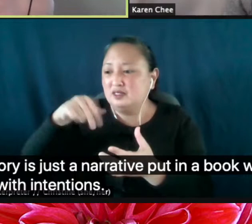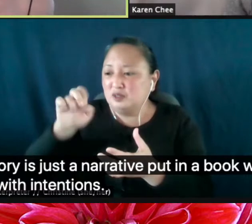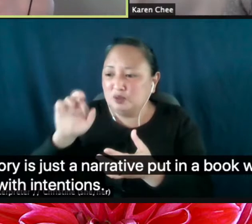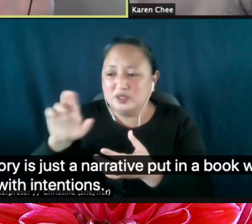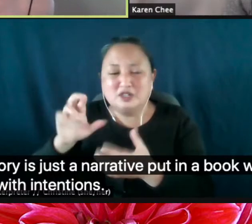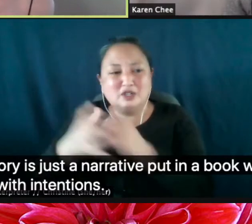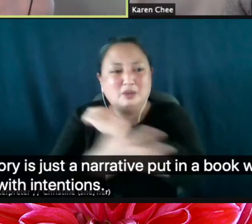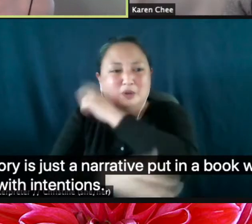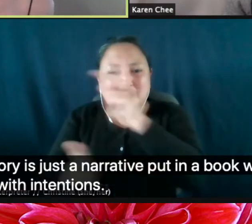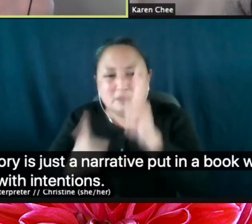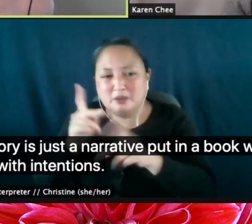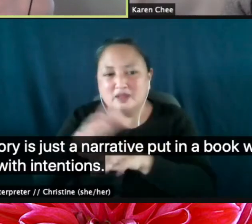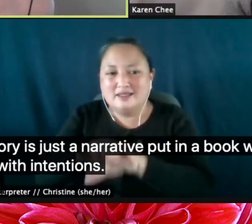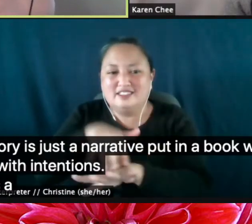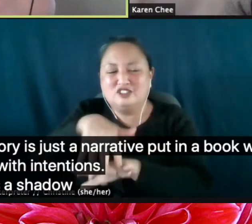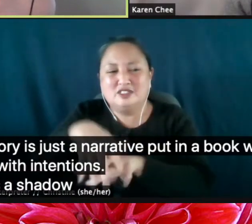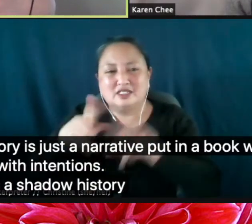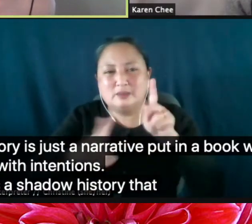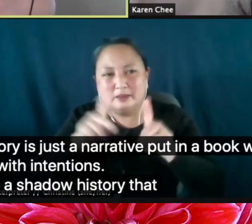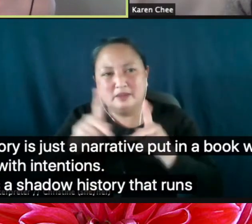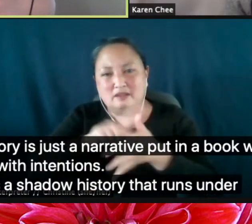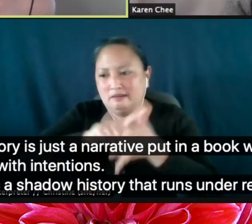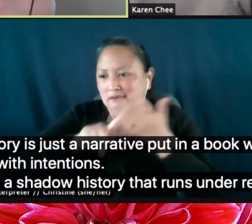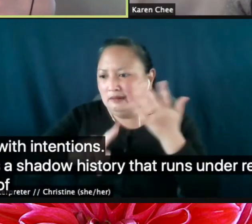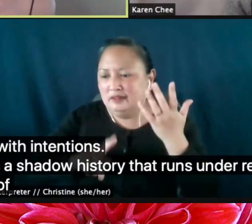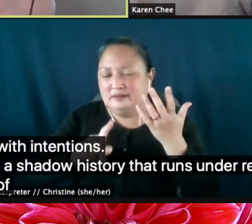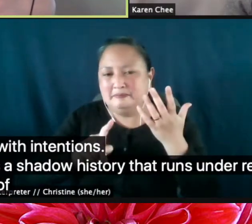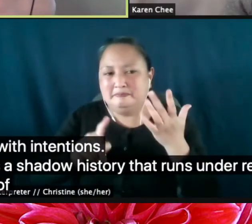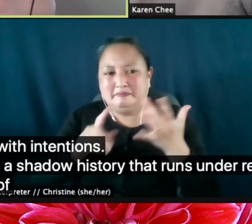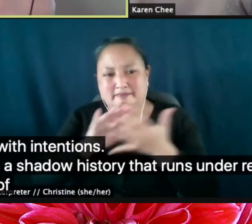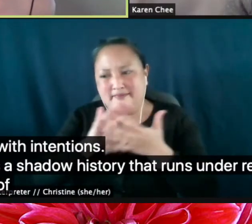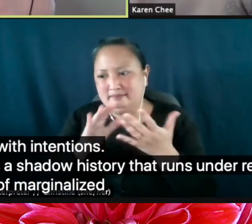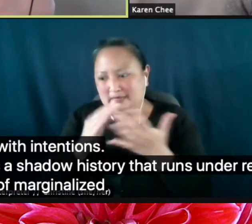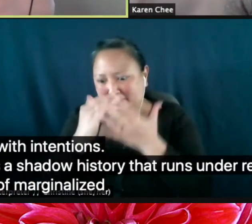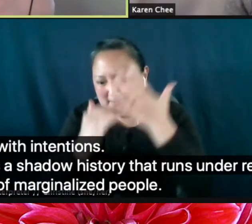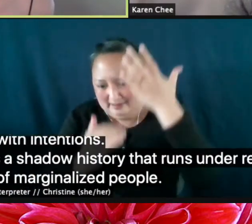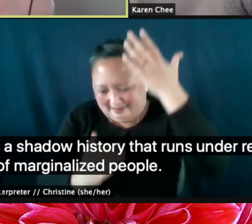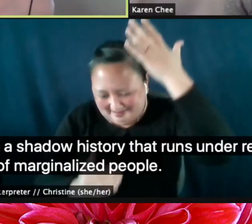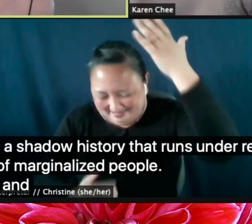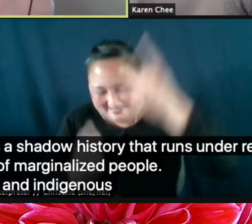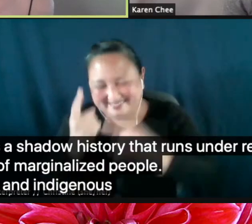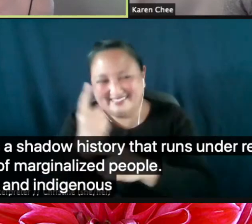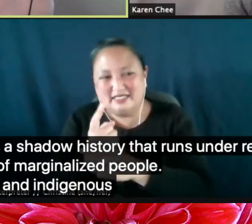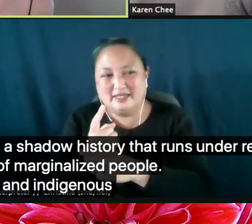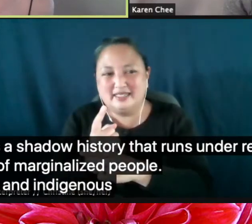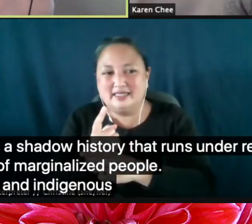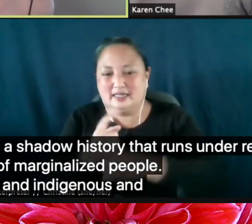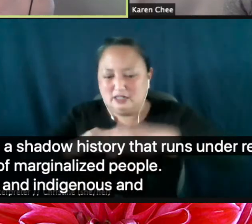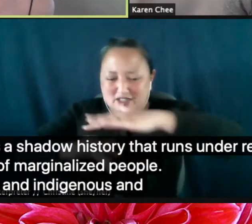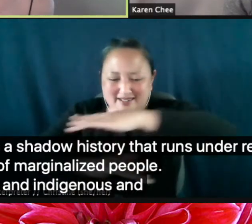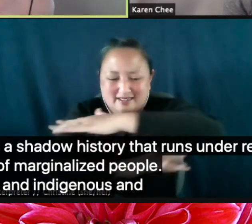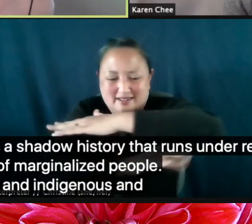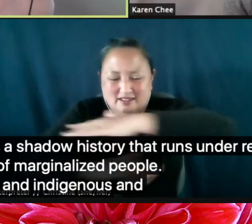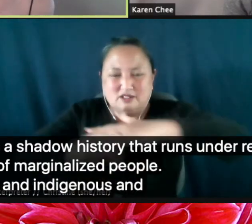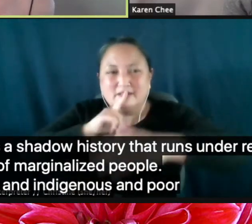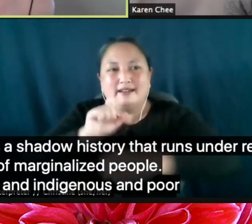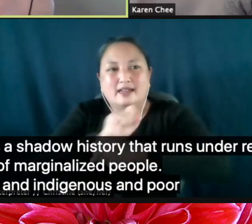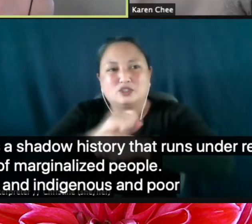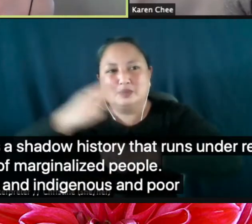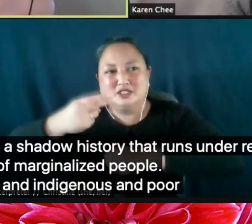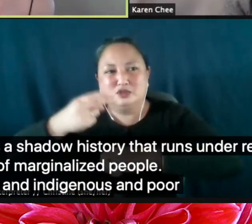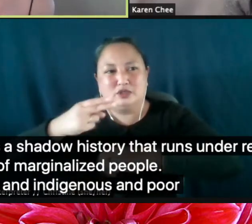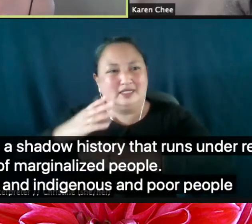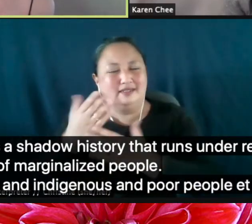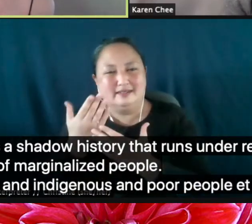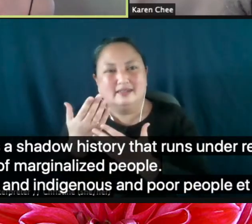poor people, indigenous people, et cetera, et cetera. The list goes on and on. And it's like I said earlier,